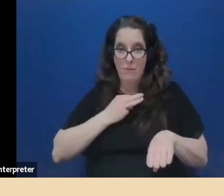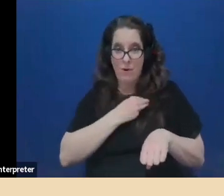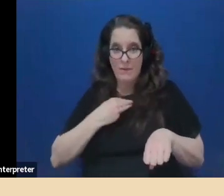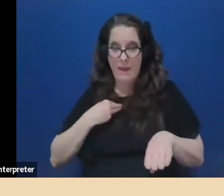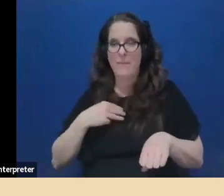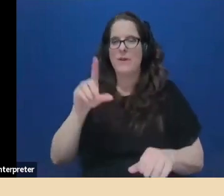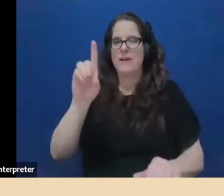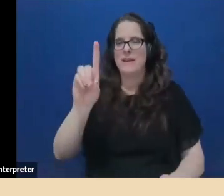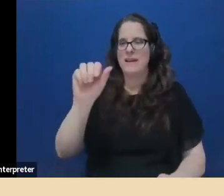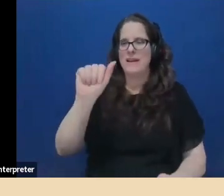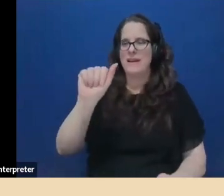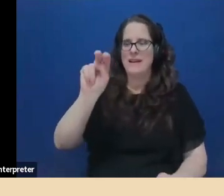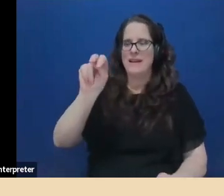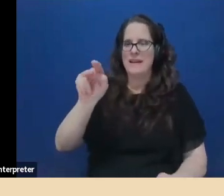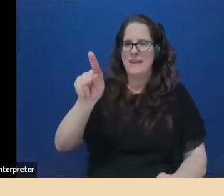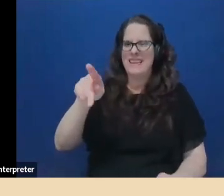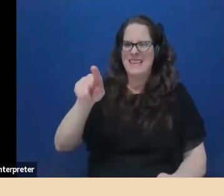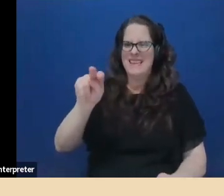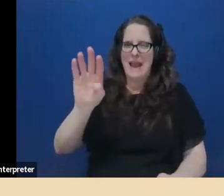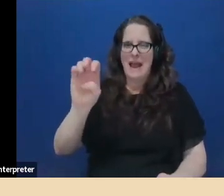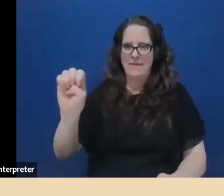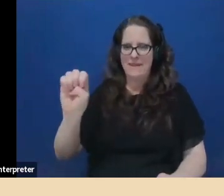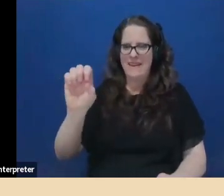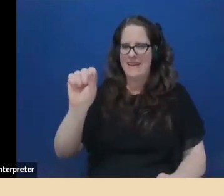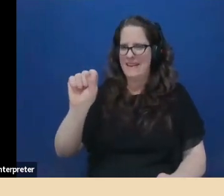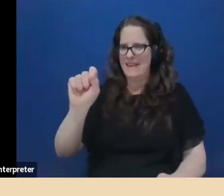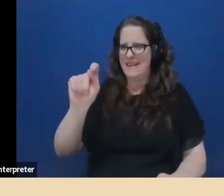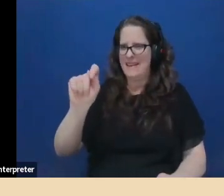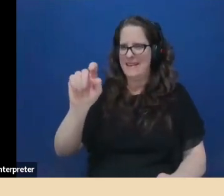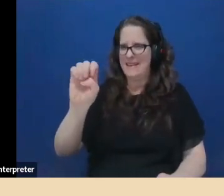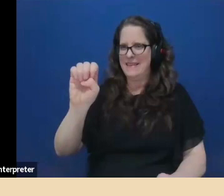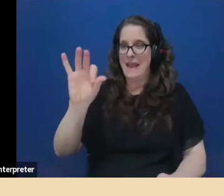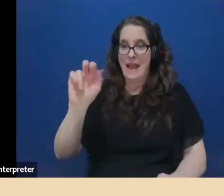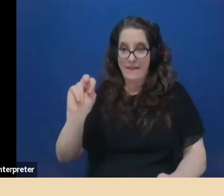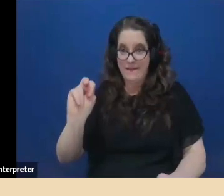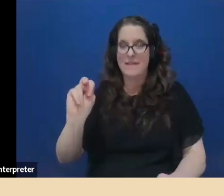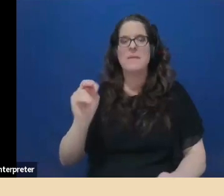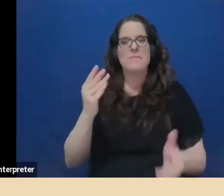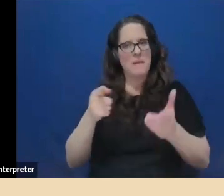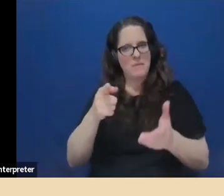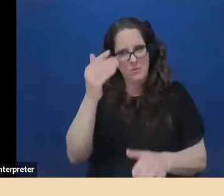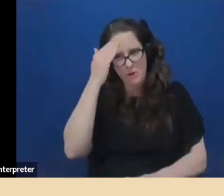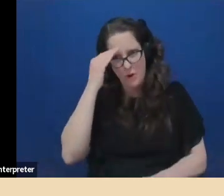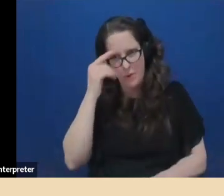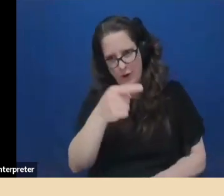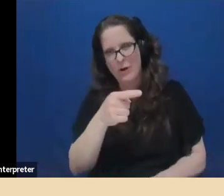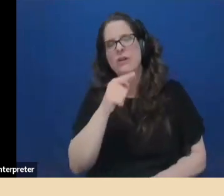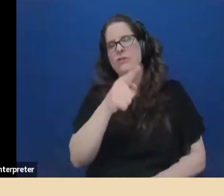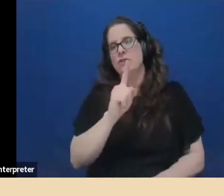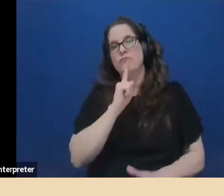know her. She was heavily involved in helping us with content for this, as was DDA.